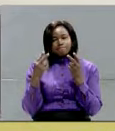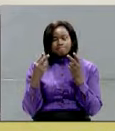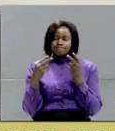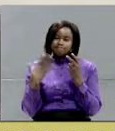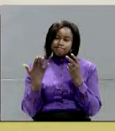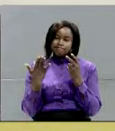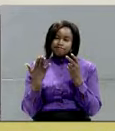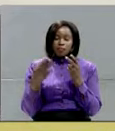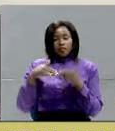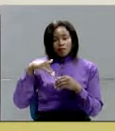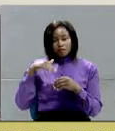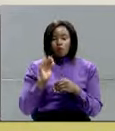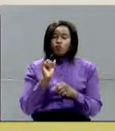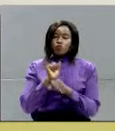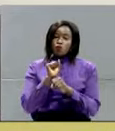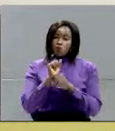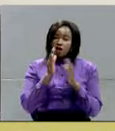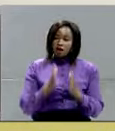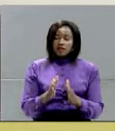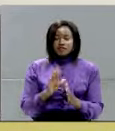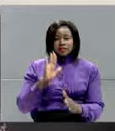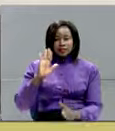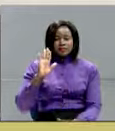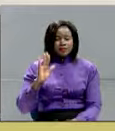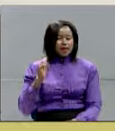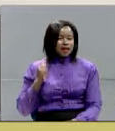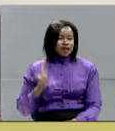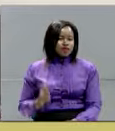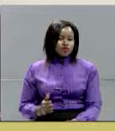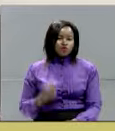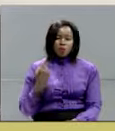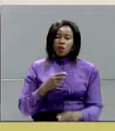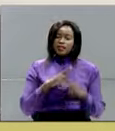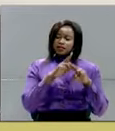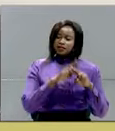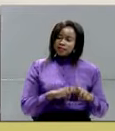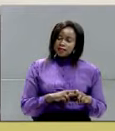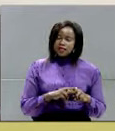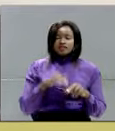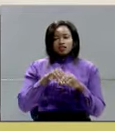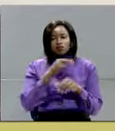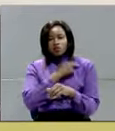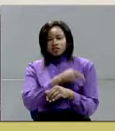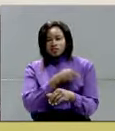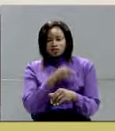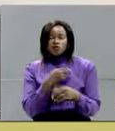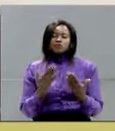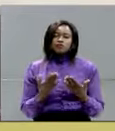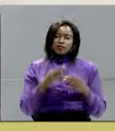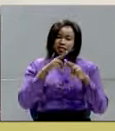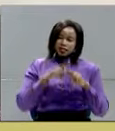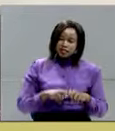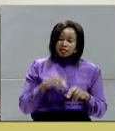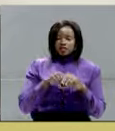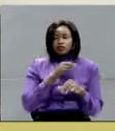a lot of our workers, the mindset is just to sit in a facility, in a hospital, in a health